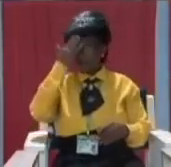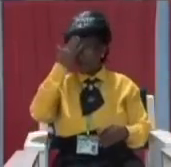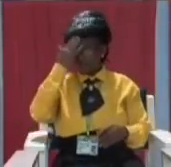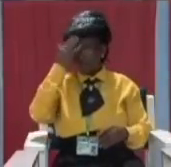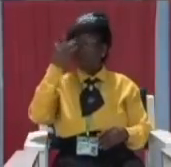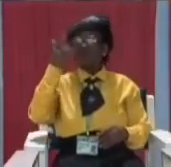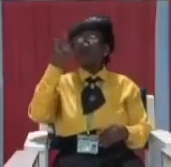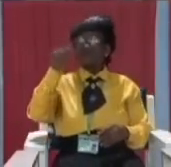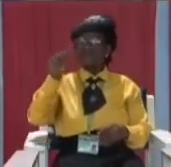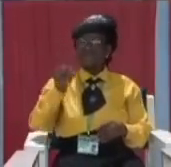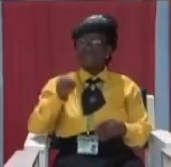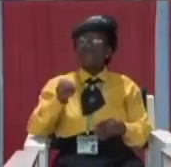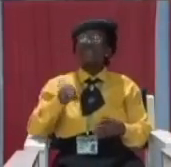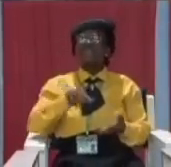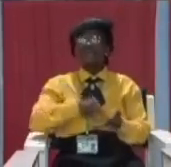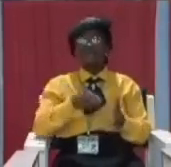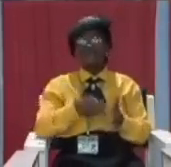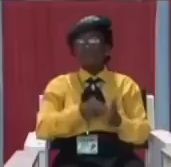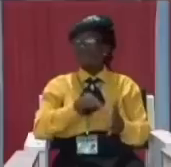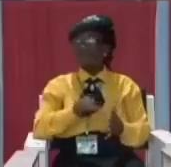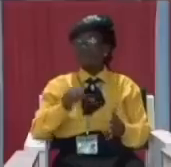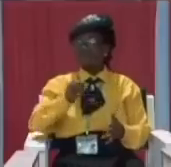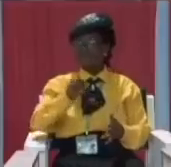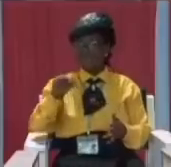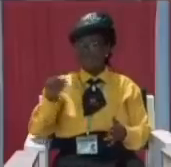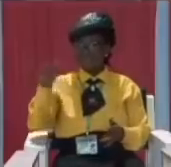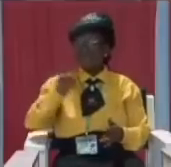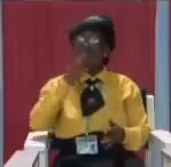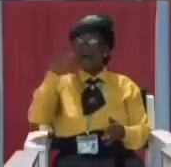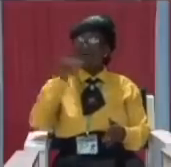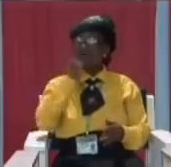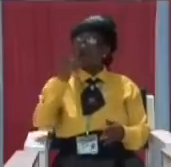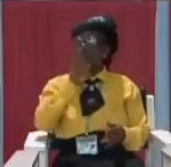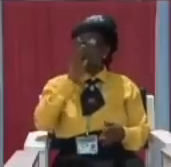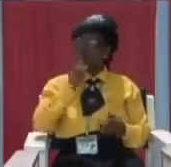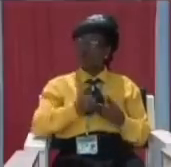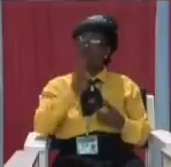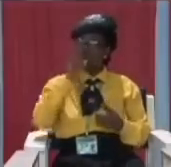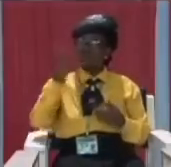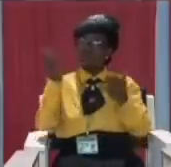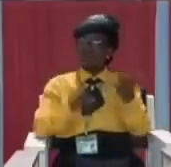They were about to be taken back into captivity.